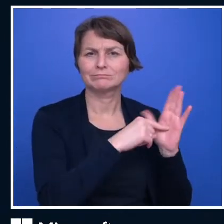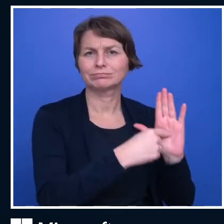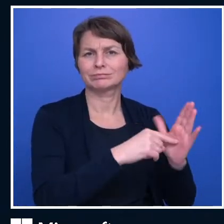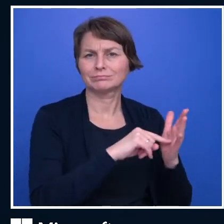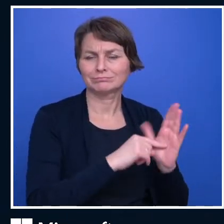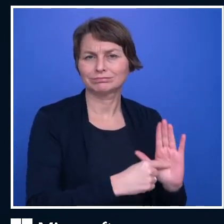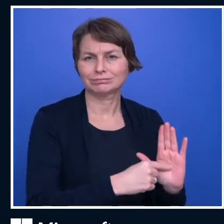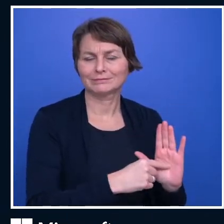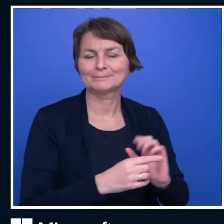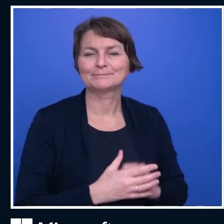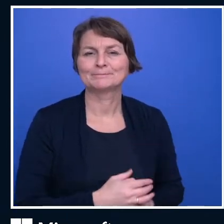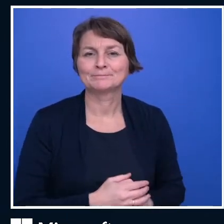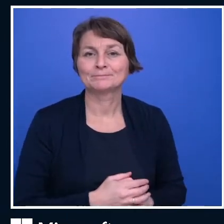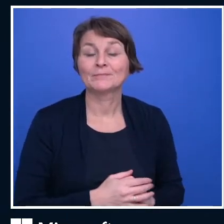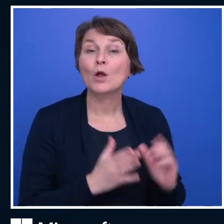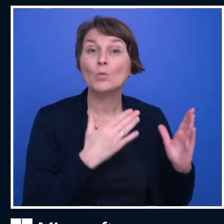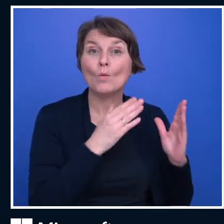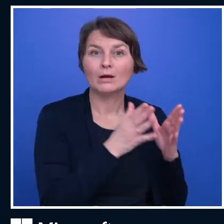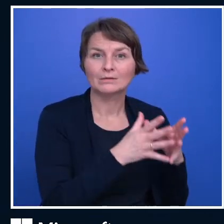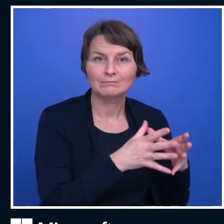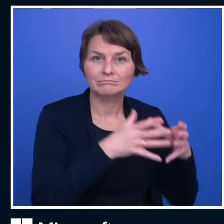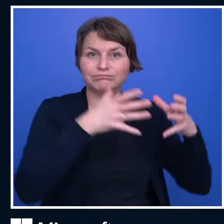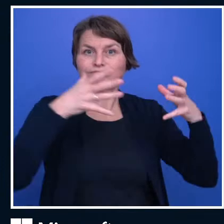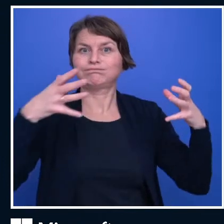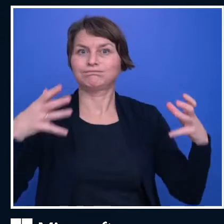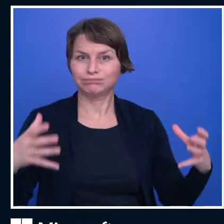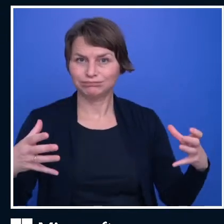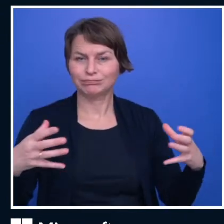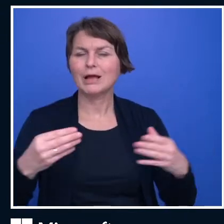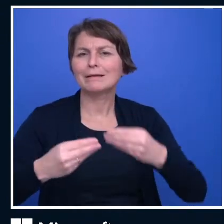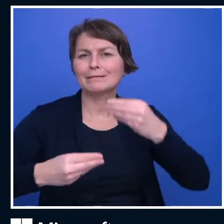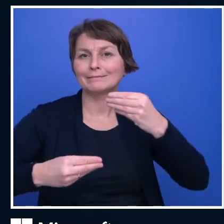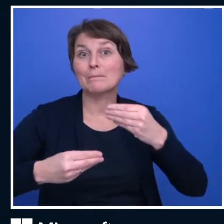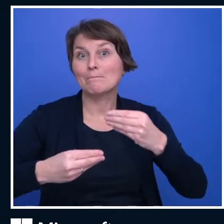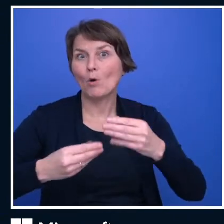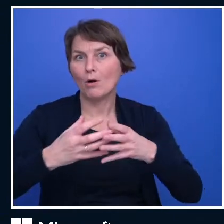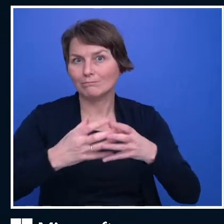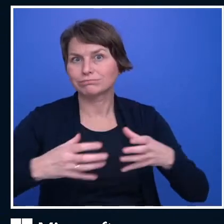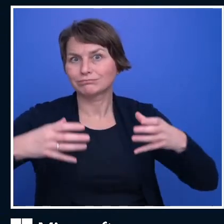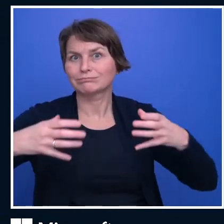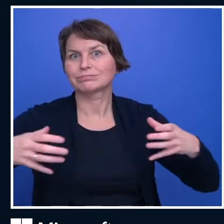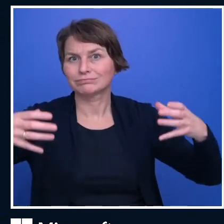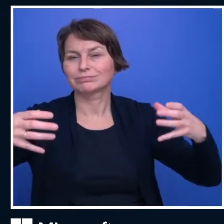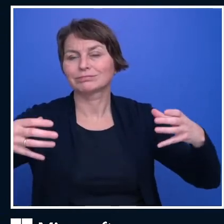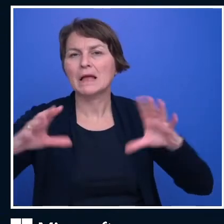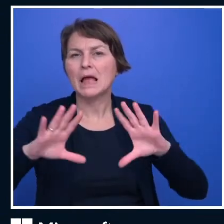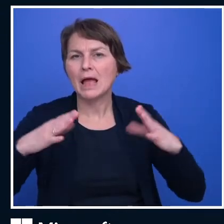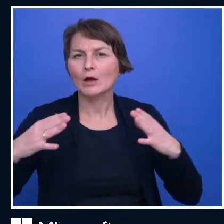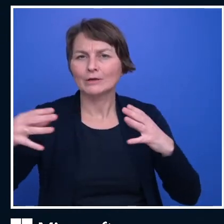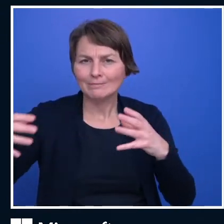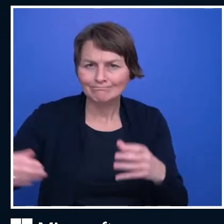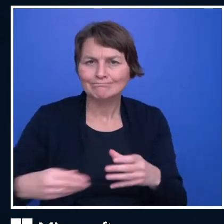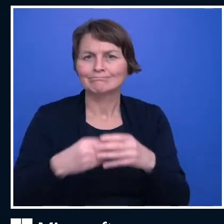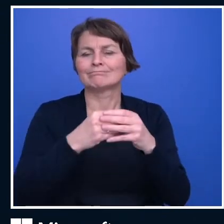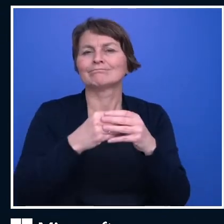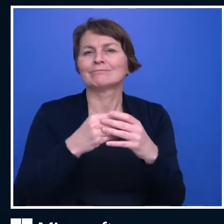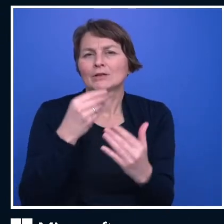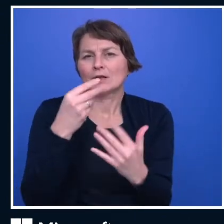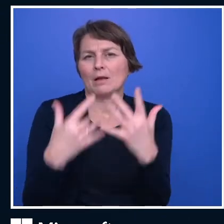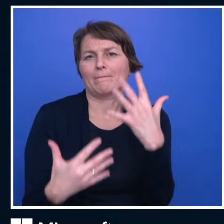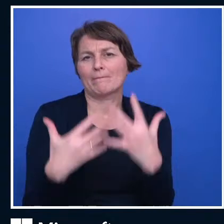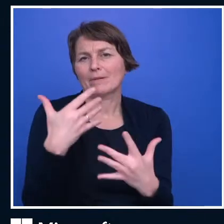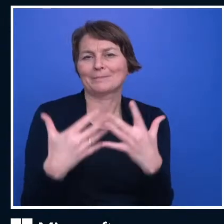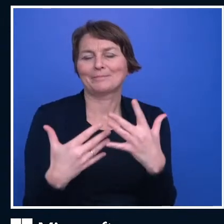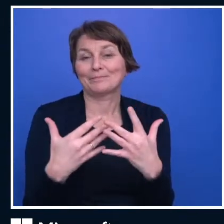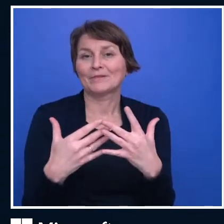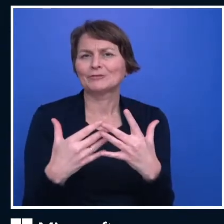more number of dimensions, as again, it adds up to the computation time, which is required for the training of the